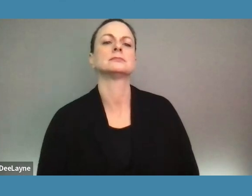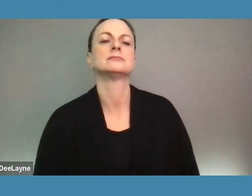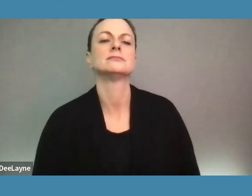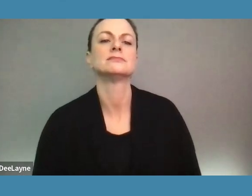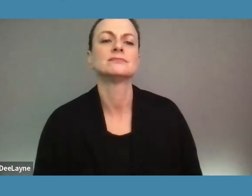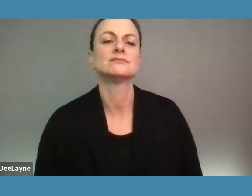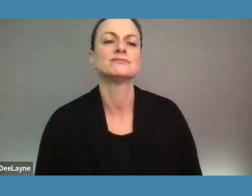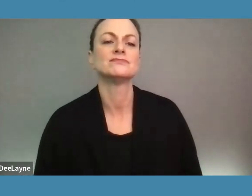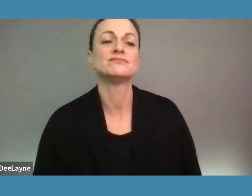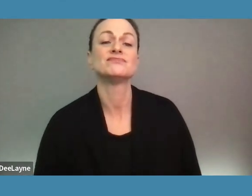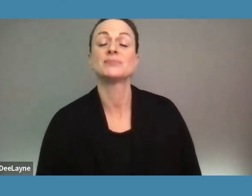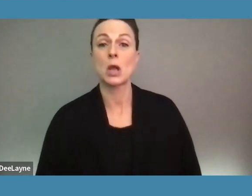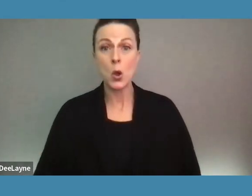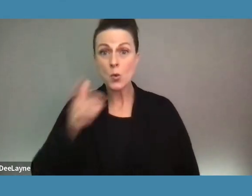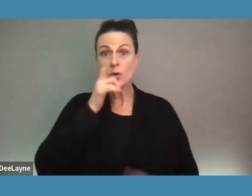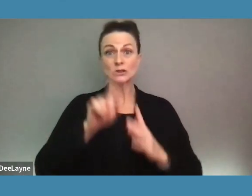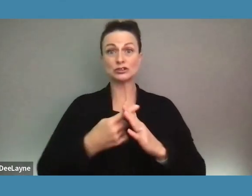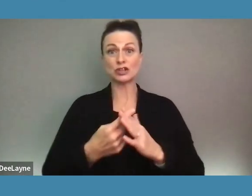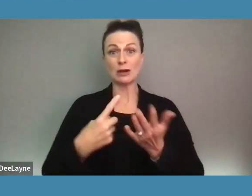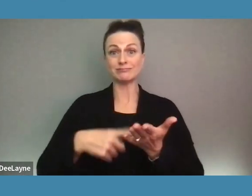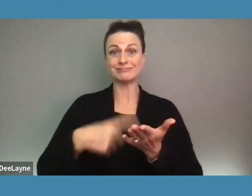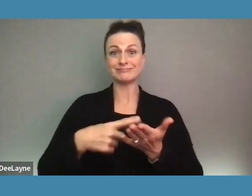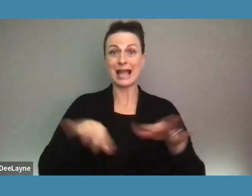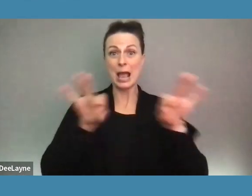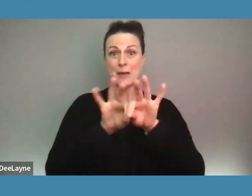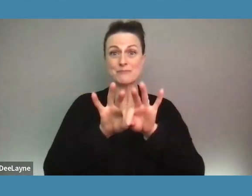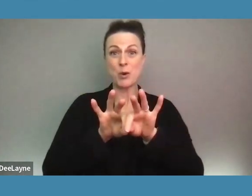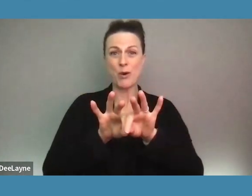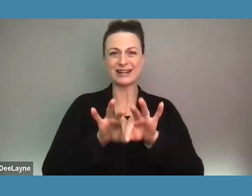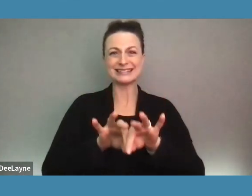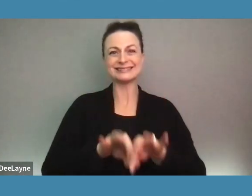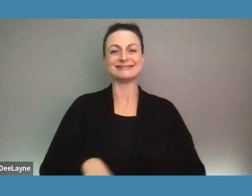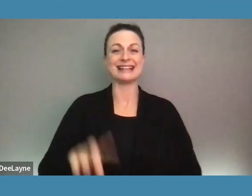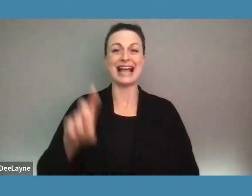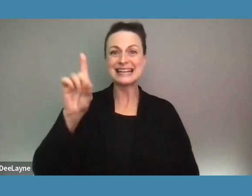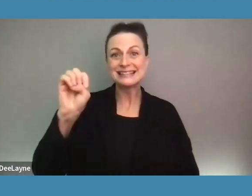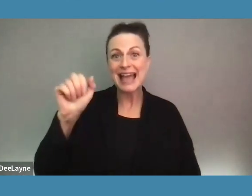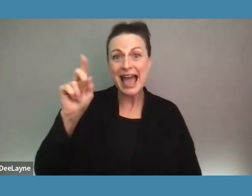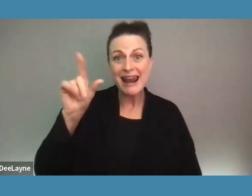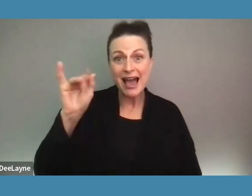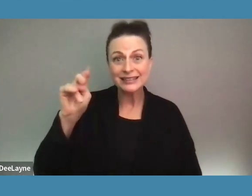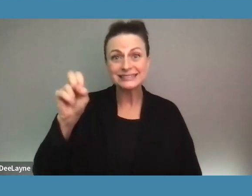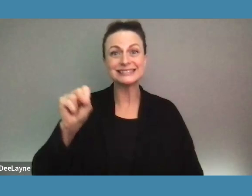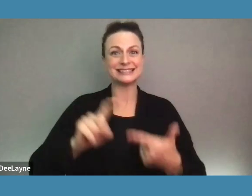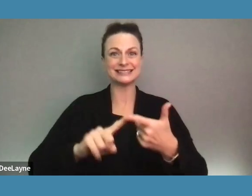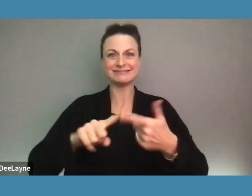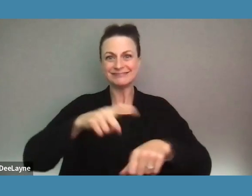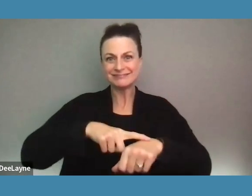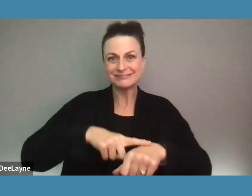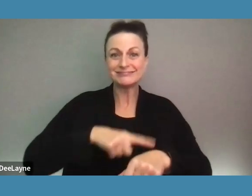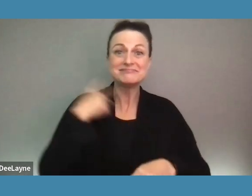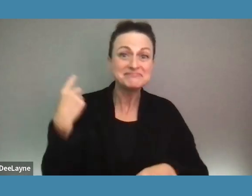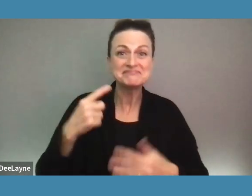So we're going to kick it off with some important dates and deadlines and then some information about our hotline.